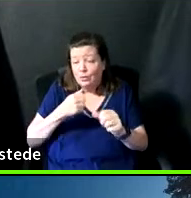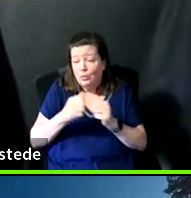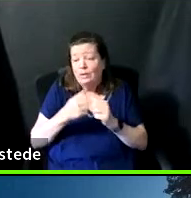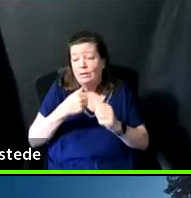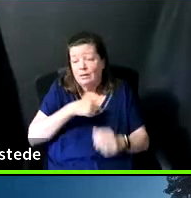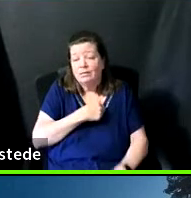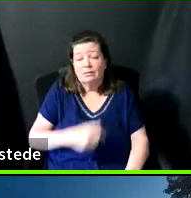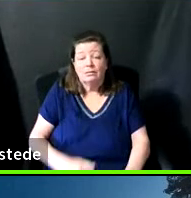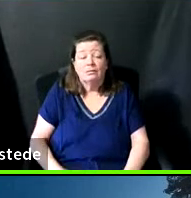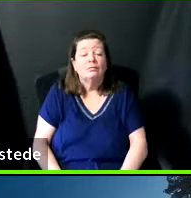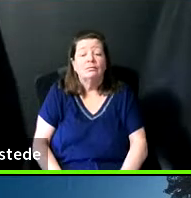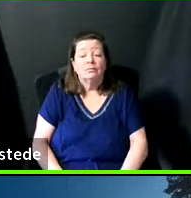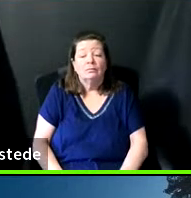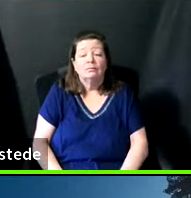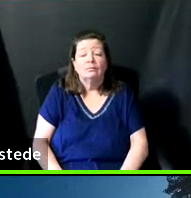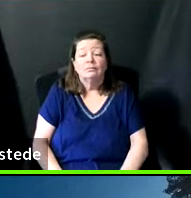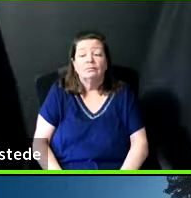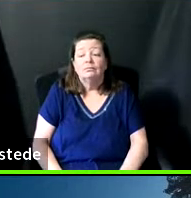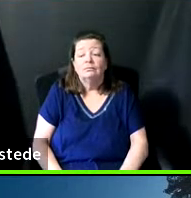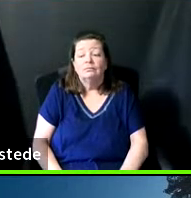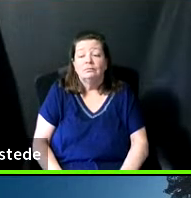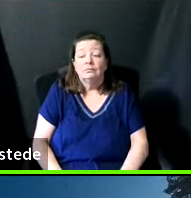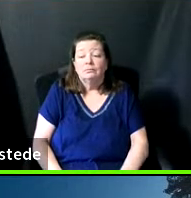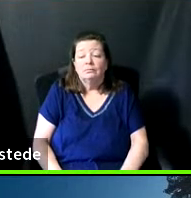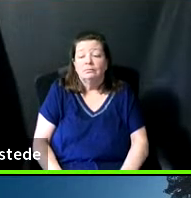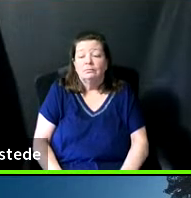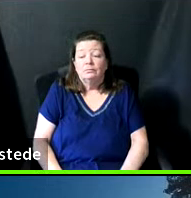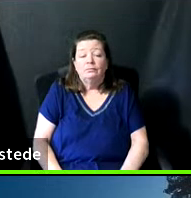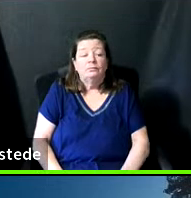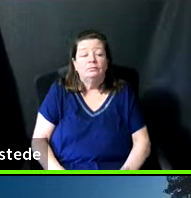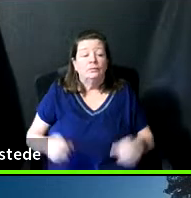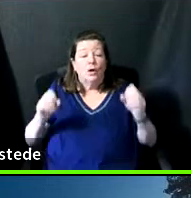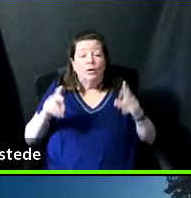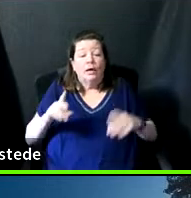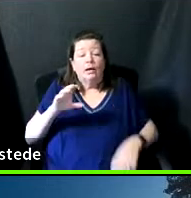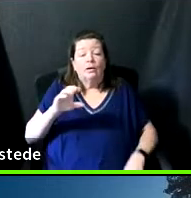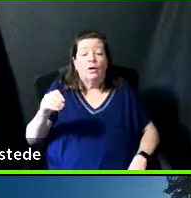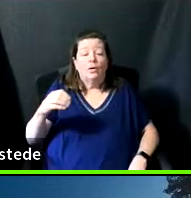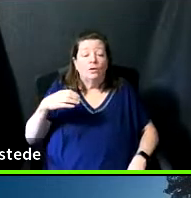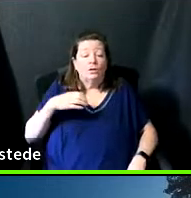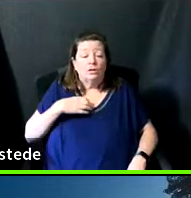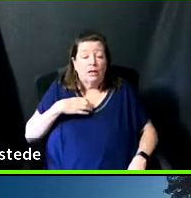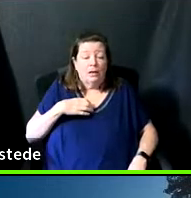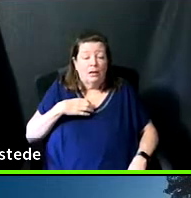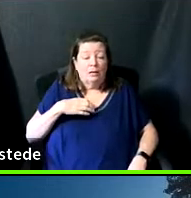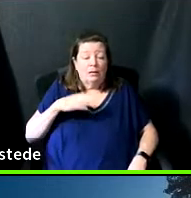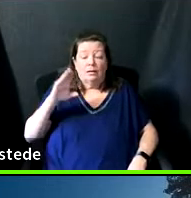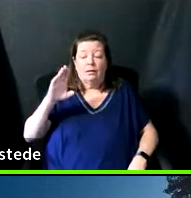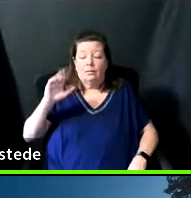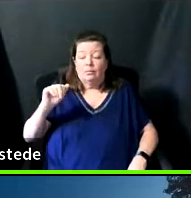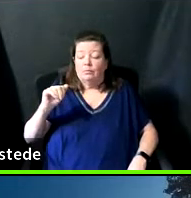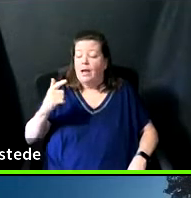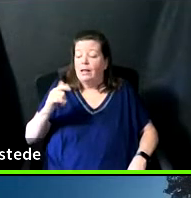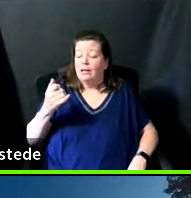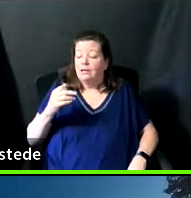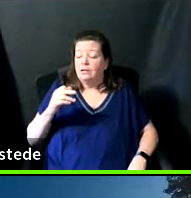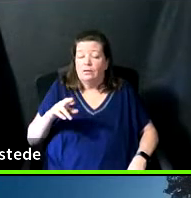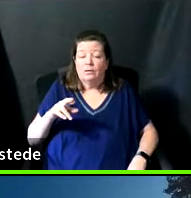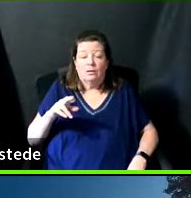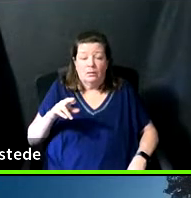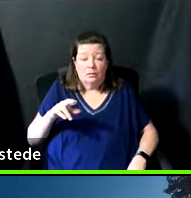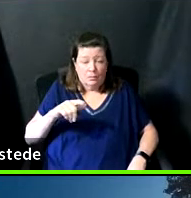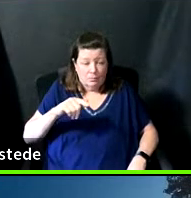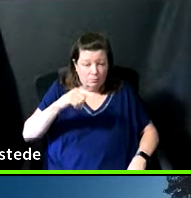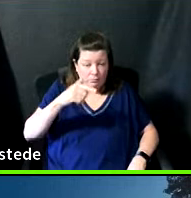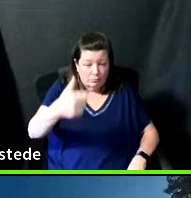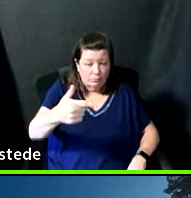operationalize it. Okay. All right, Co-Chair Valenter, I'll turn it to you so then you can pass it to Ed